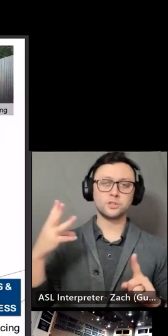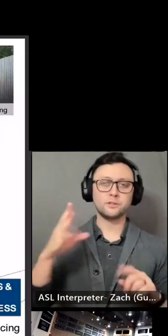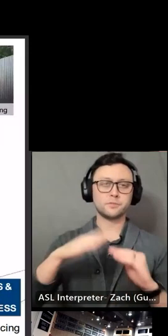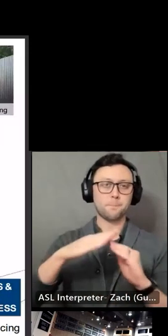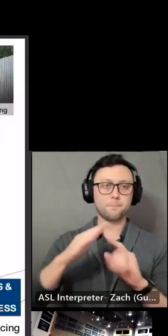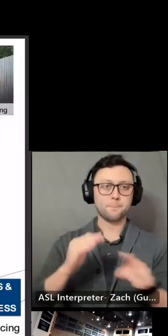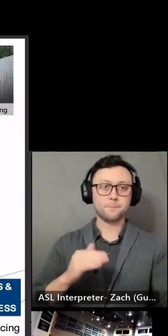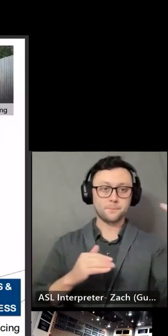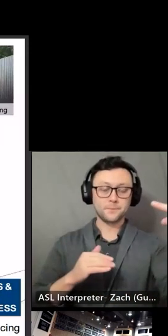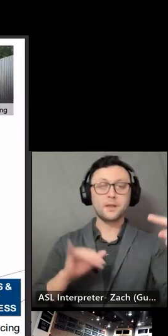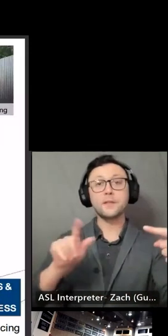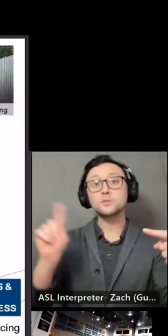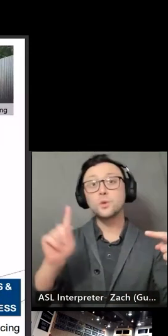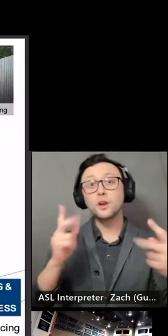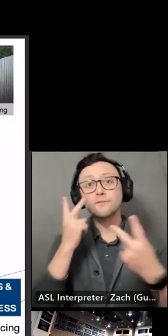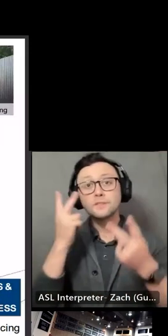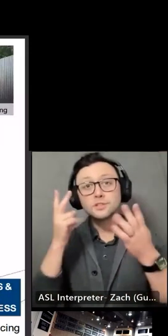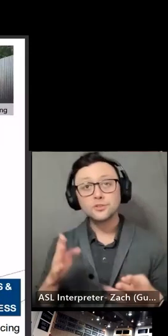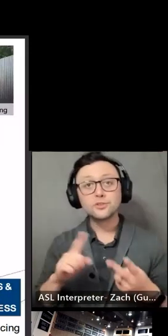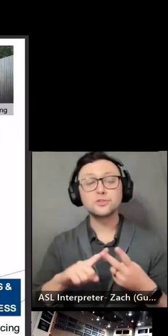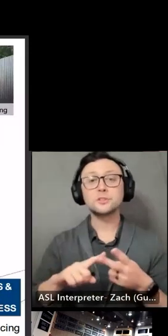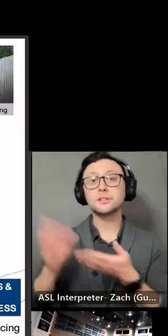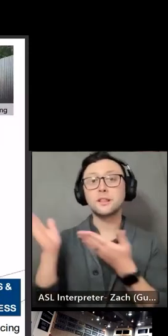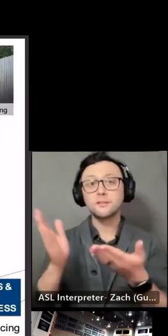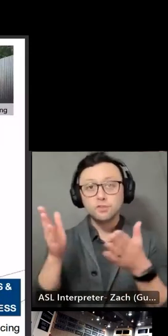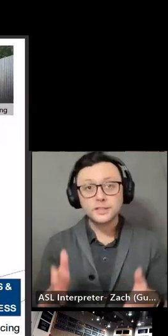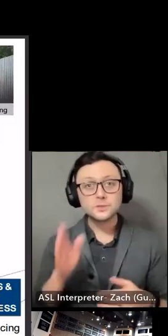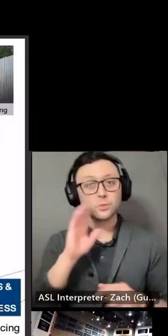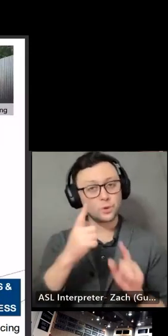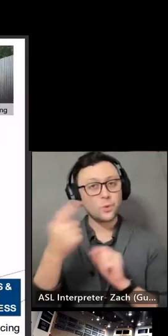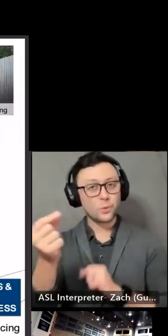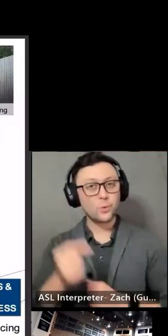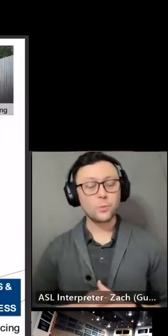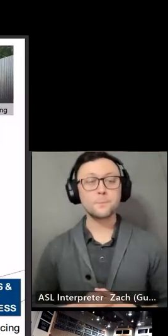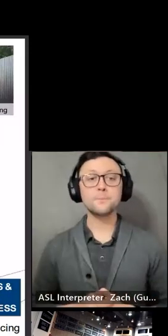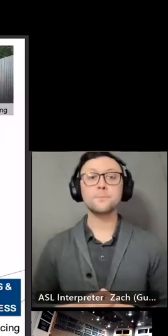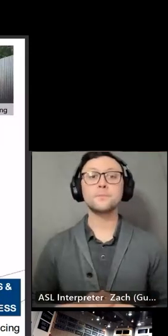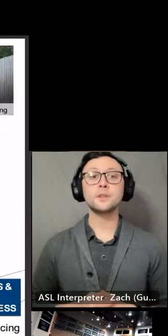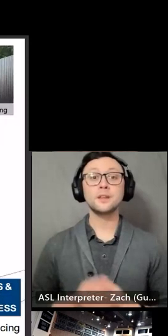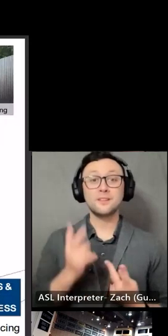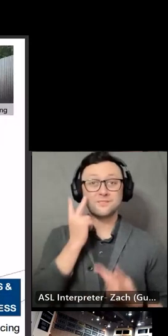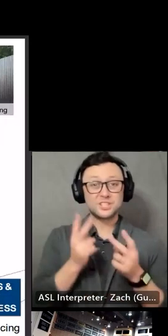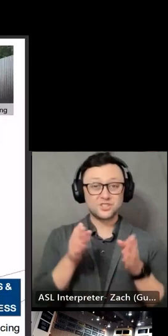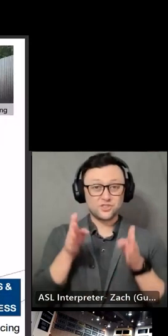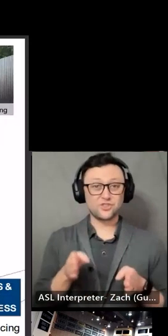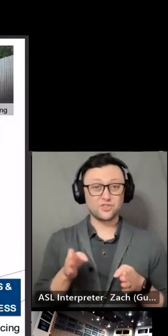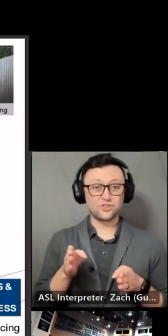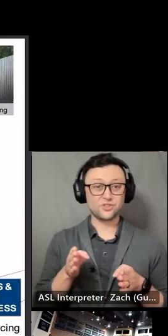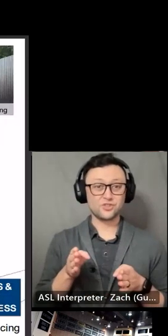visitors and deliveries would enter. Visitors, which might be like a vendor